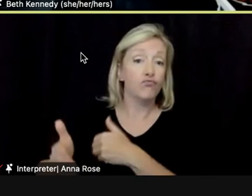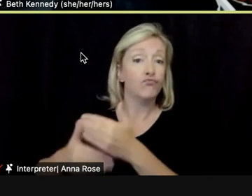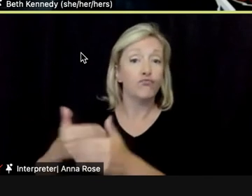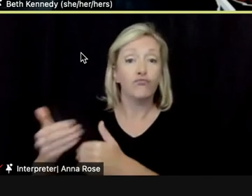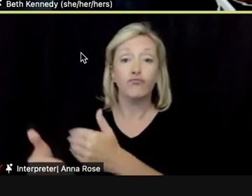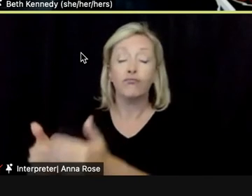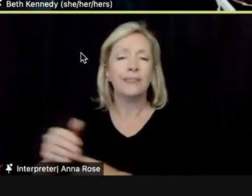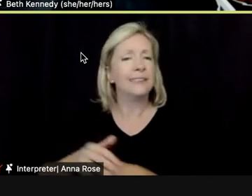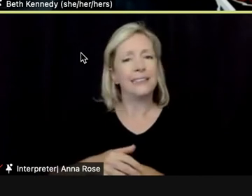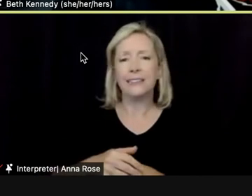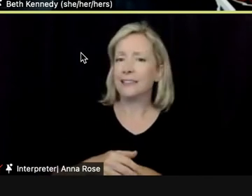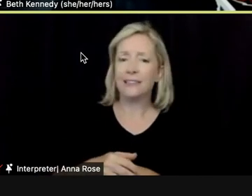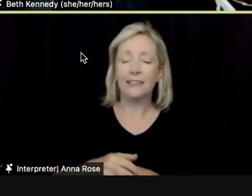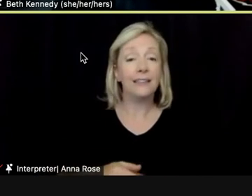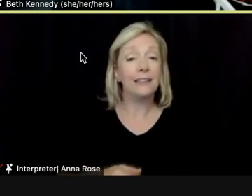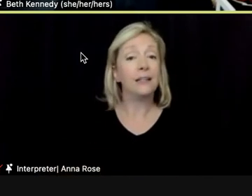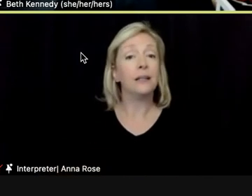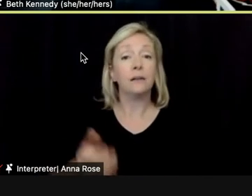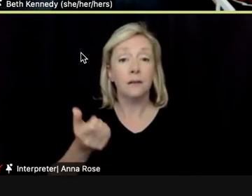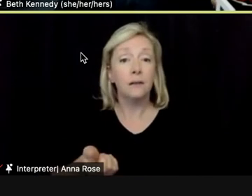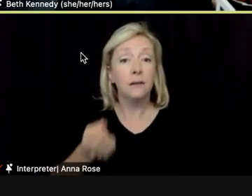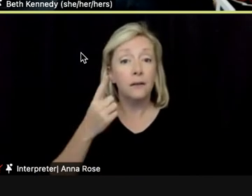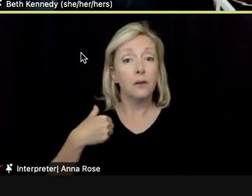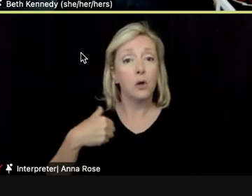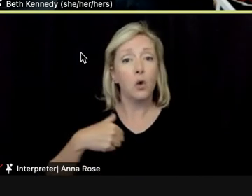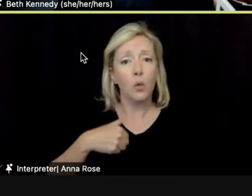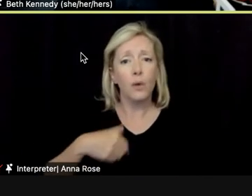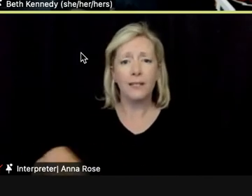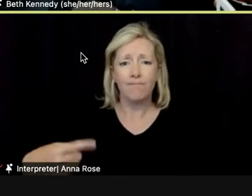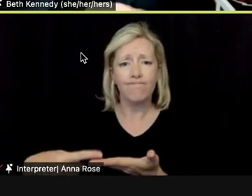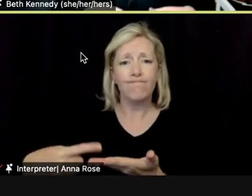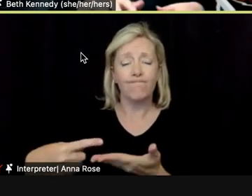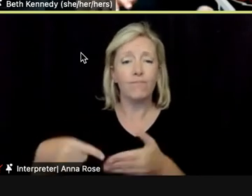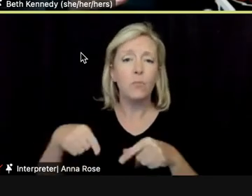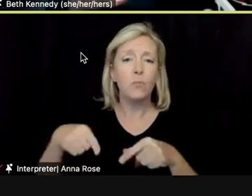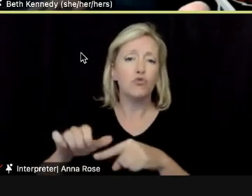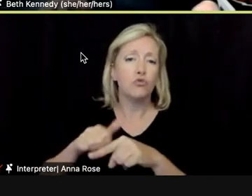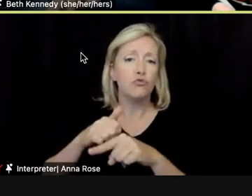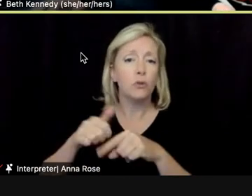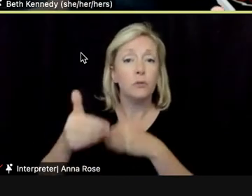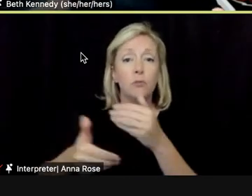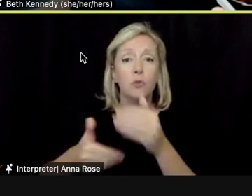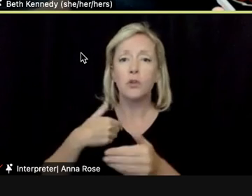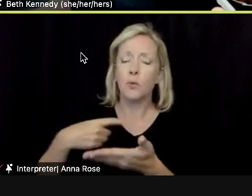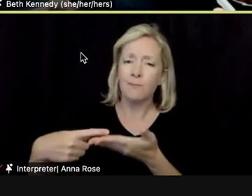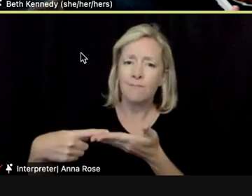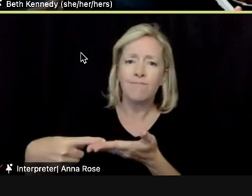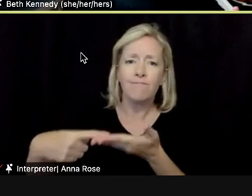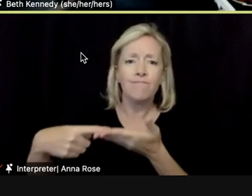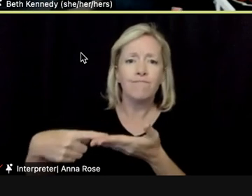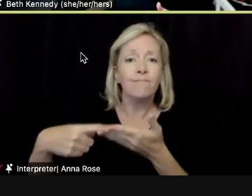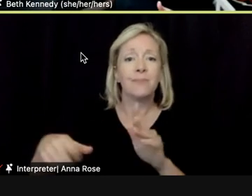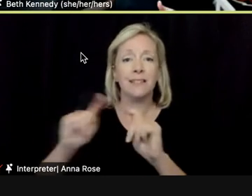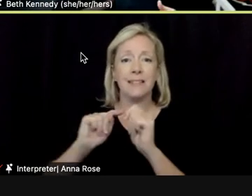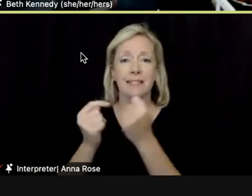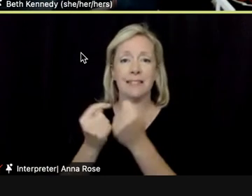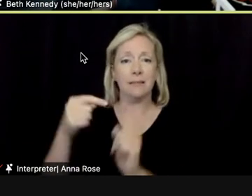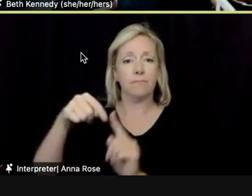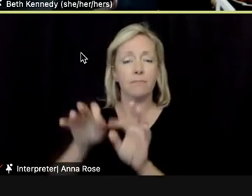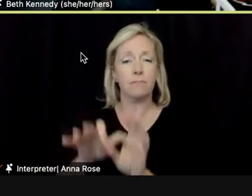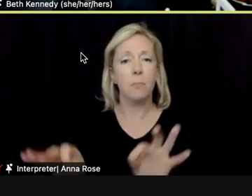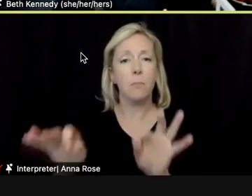interveners at CMU, we spend a lot of time on teamwork and the roles of different people on the team and how everyone